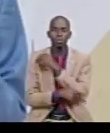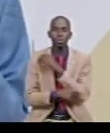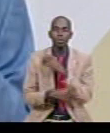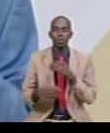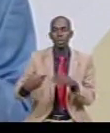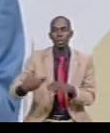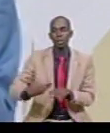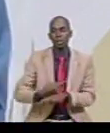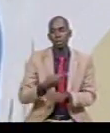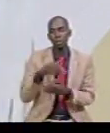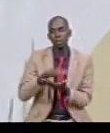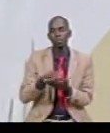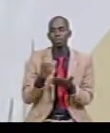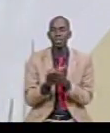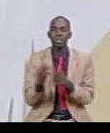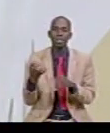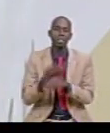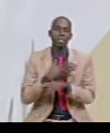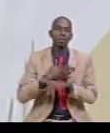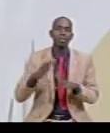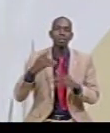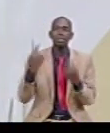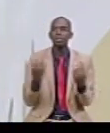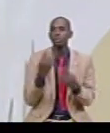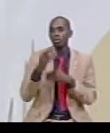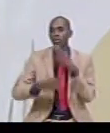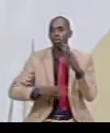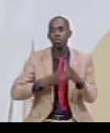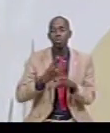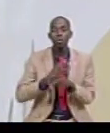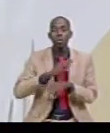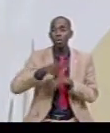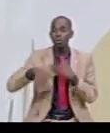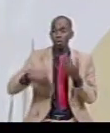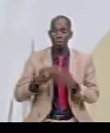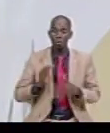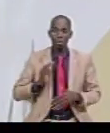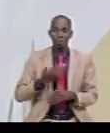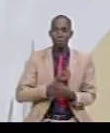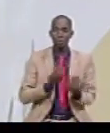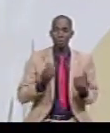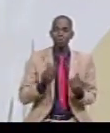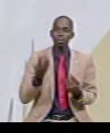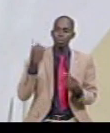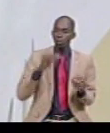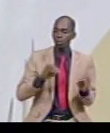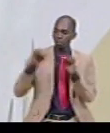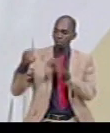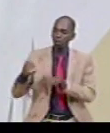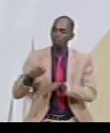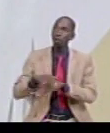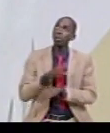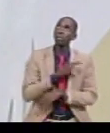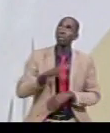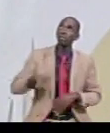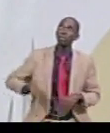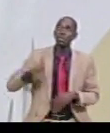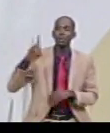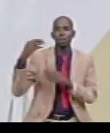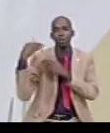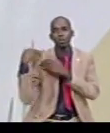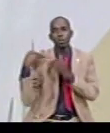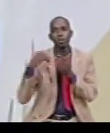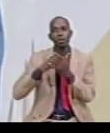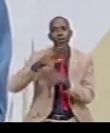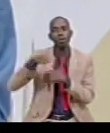whole world. All our sins were laid upon him, and he bore it all to atone for